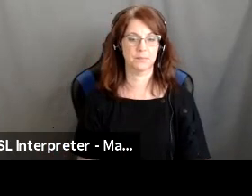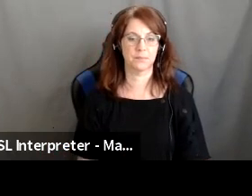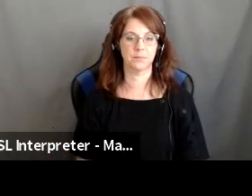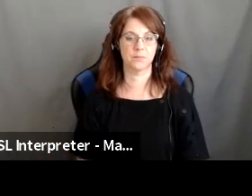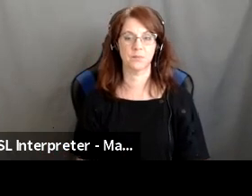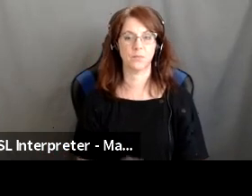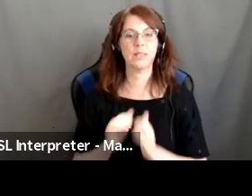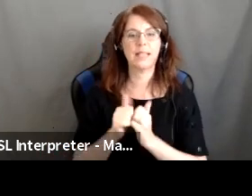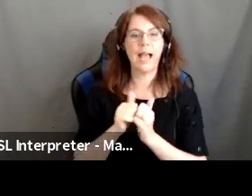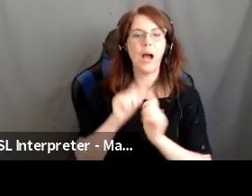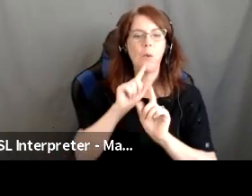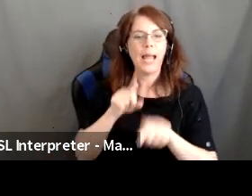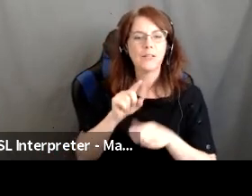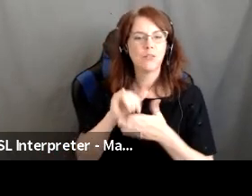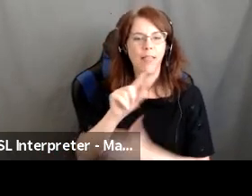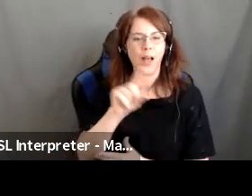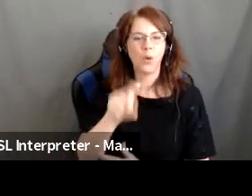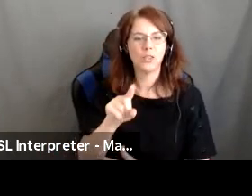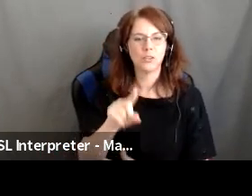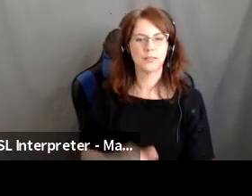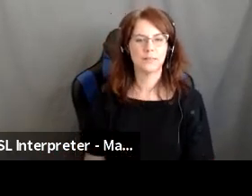How you would answer that question.